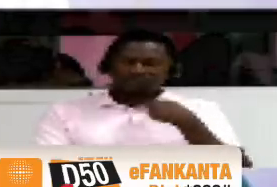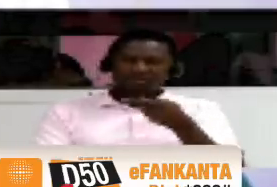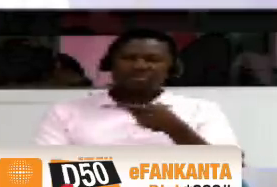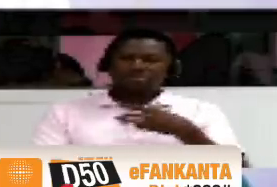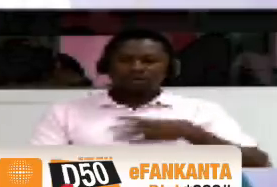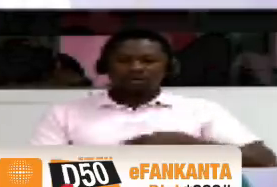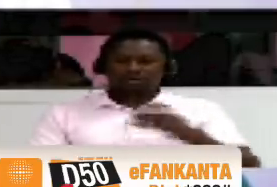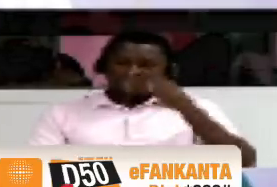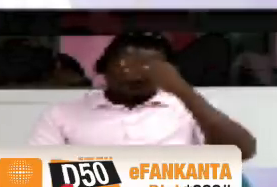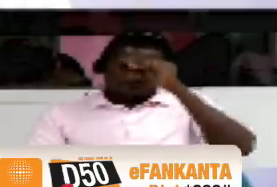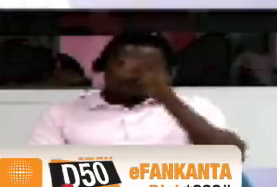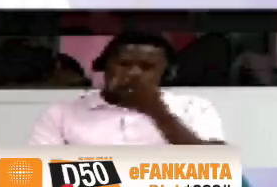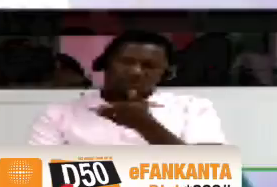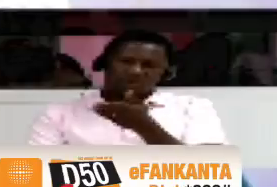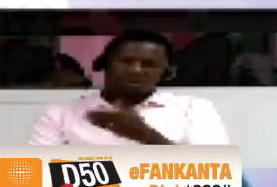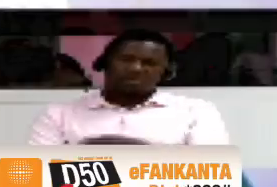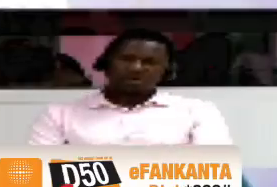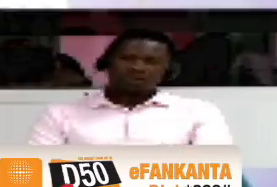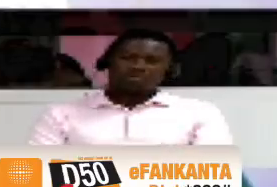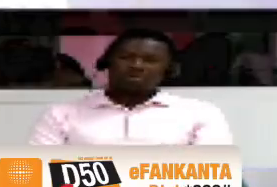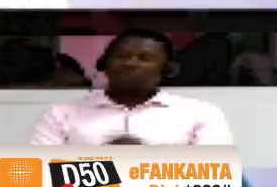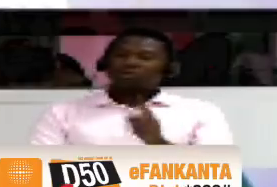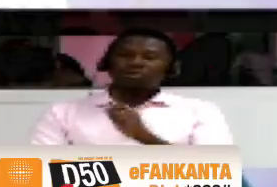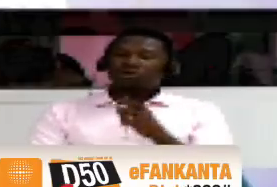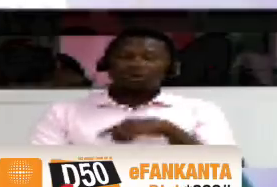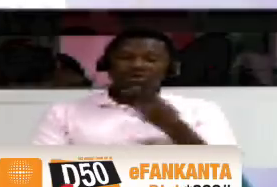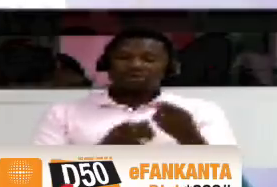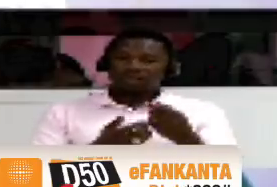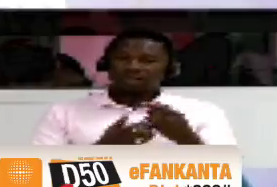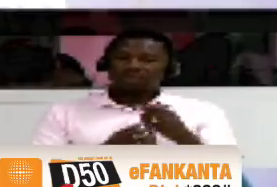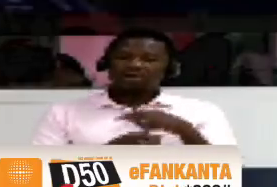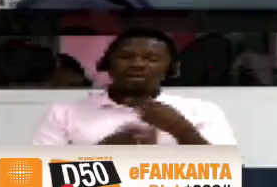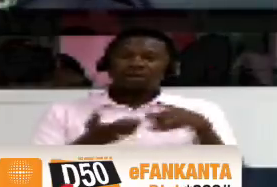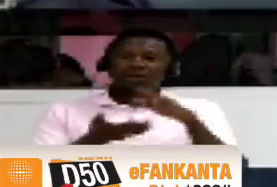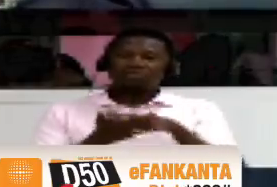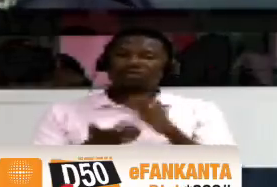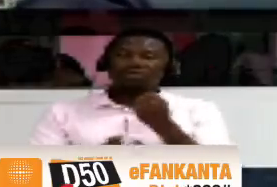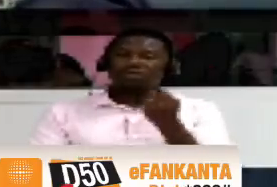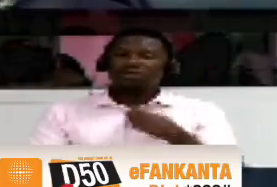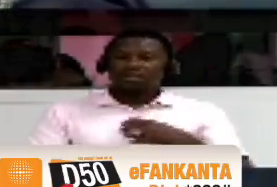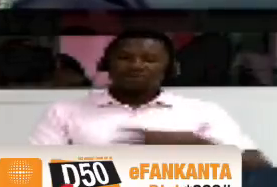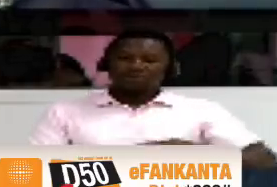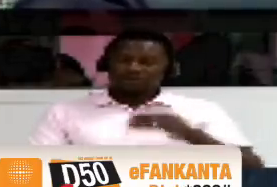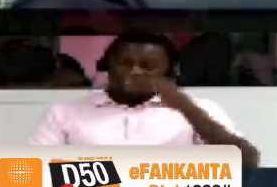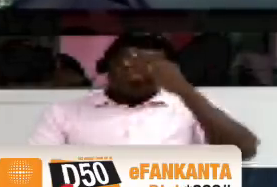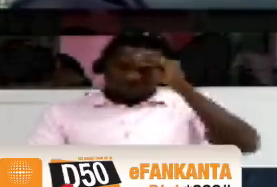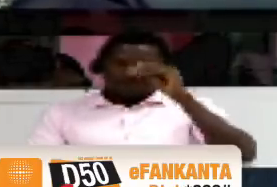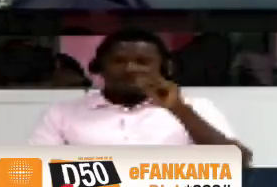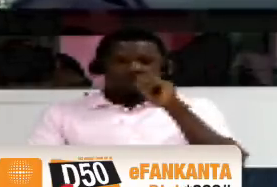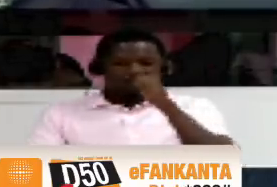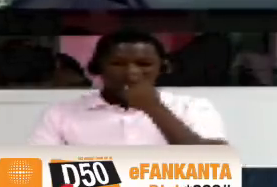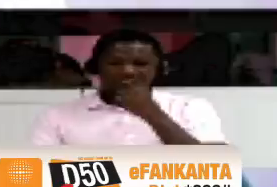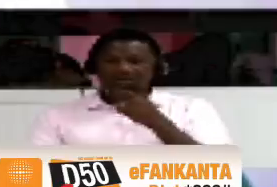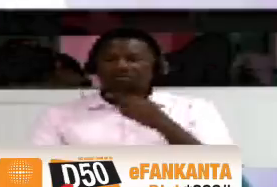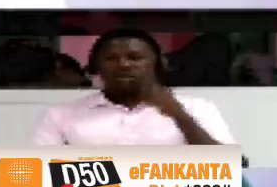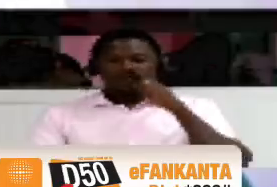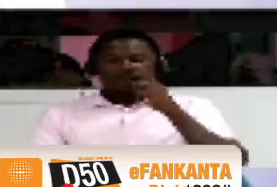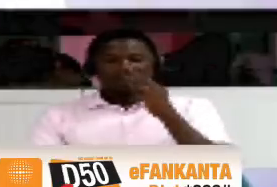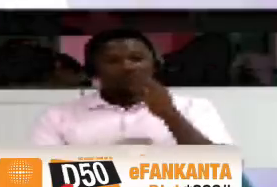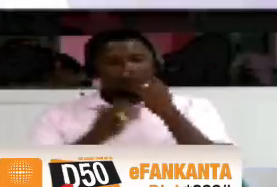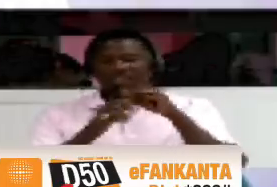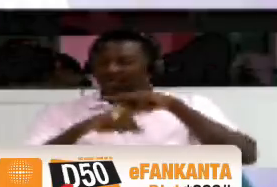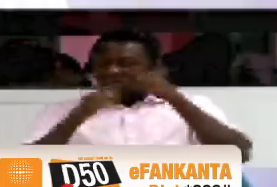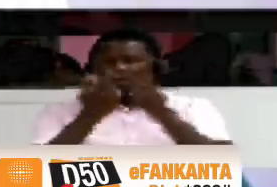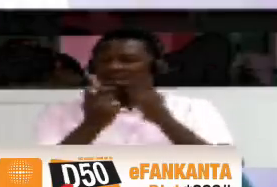son. Not on the account that because his son is dead, he will try to say anything that he didn't